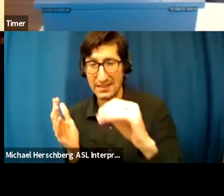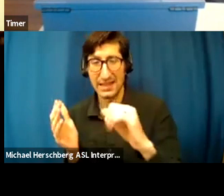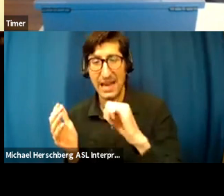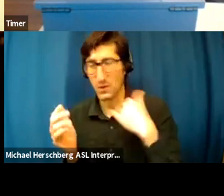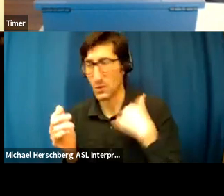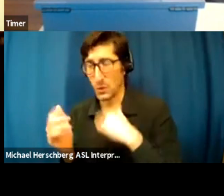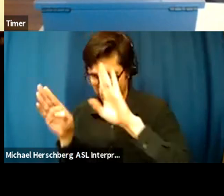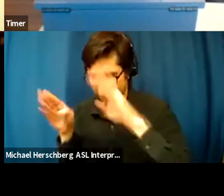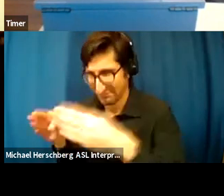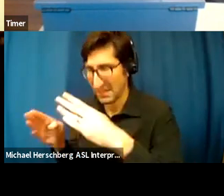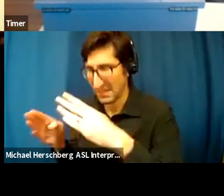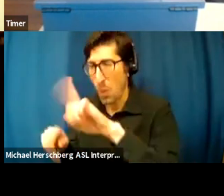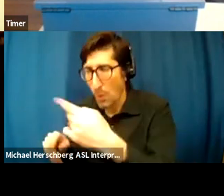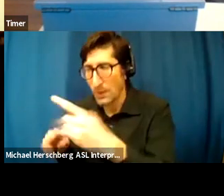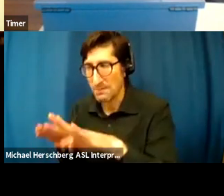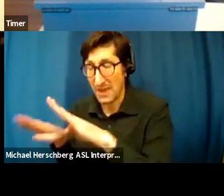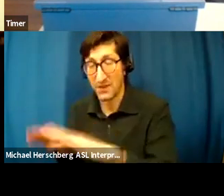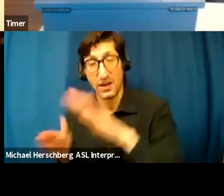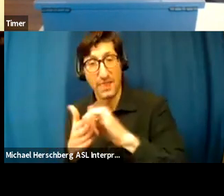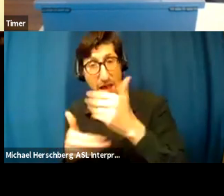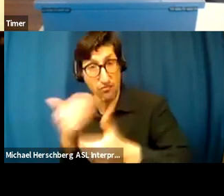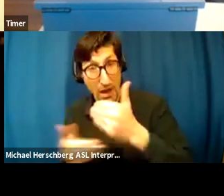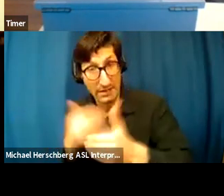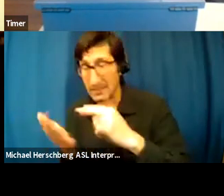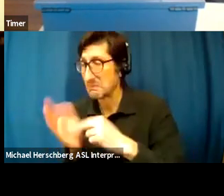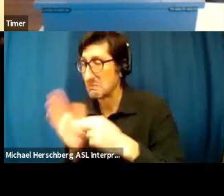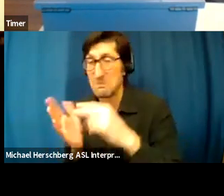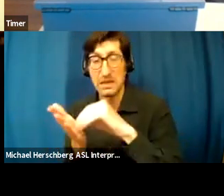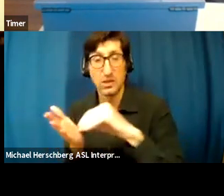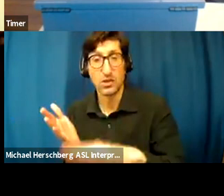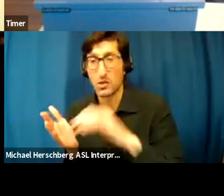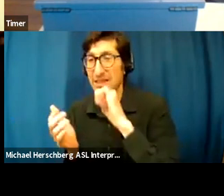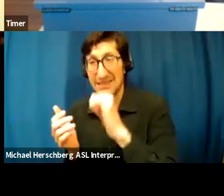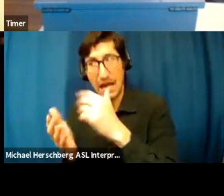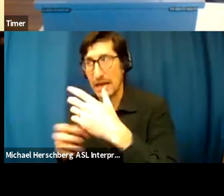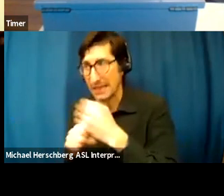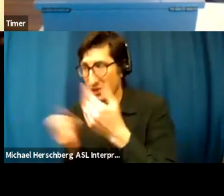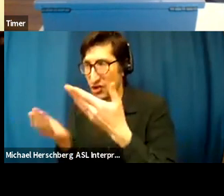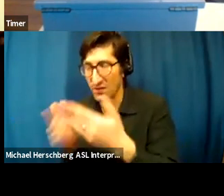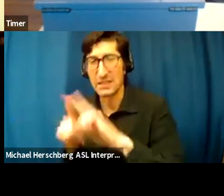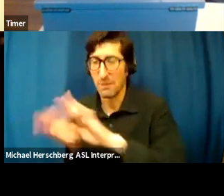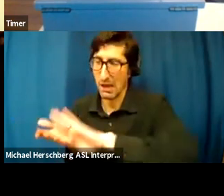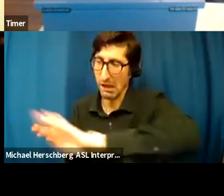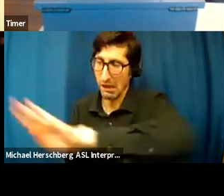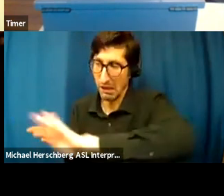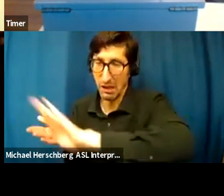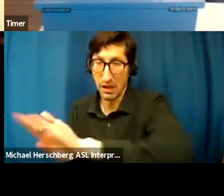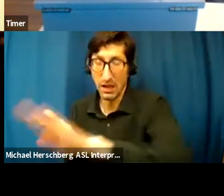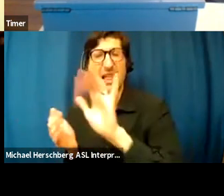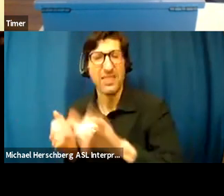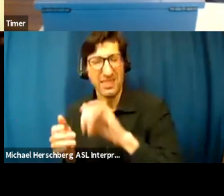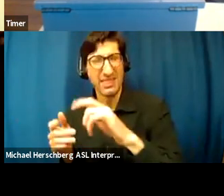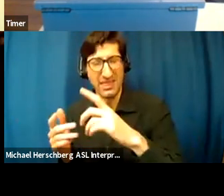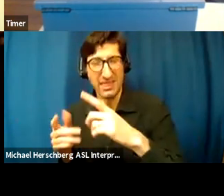behavior only. It is a process where Black students are not served but sentenced to segregated settings, often leading to DYS